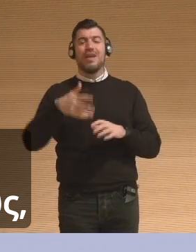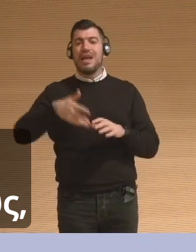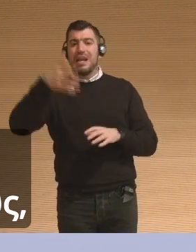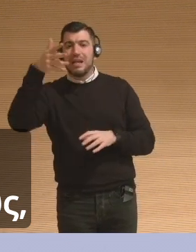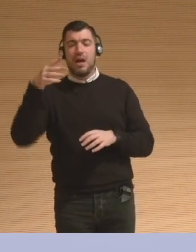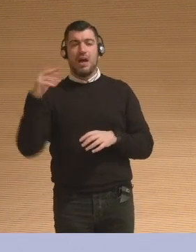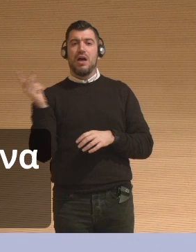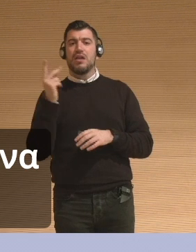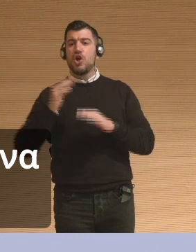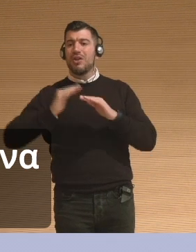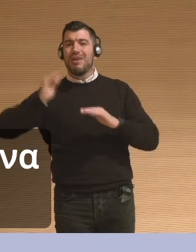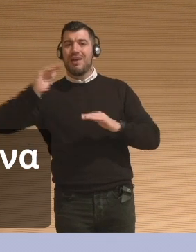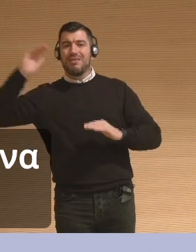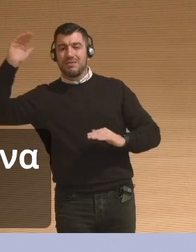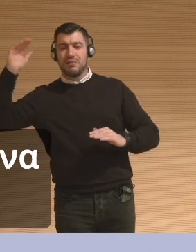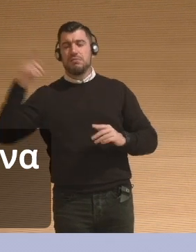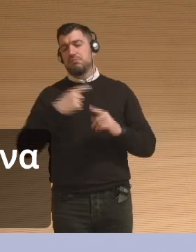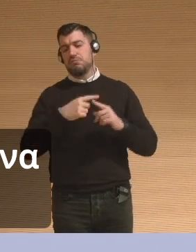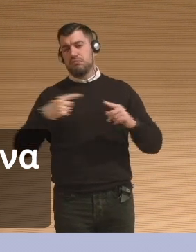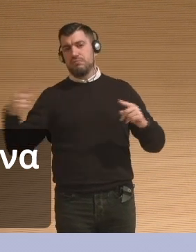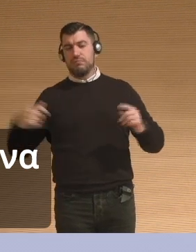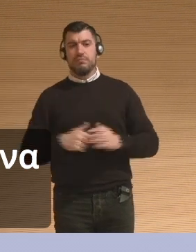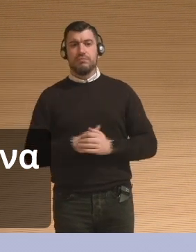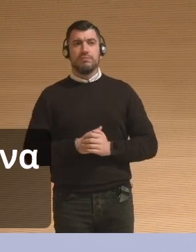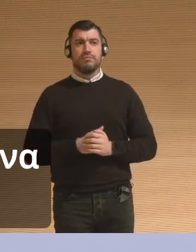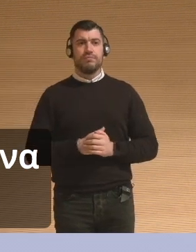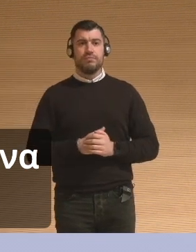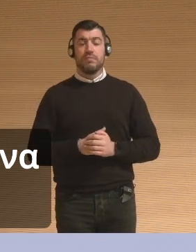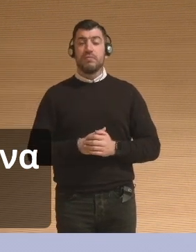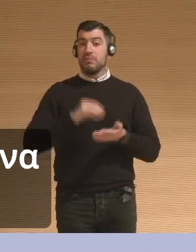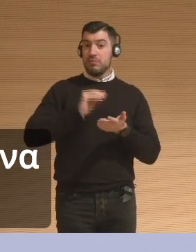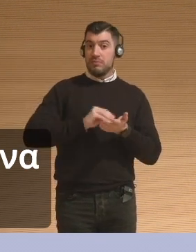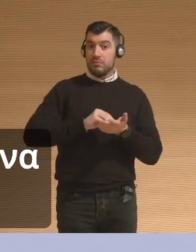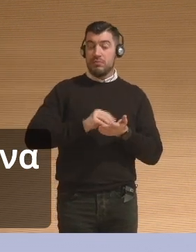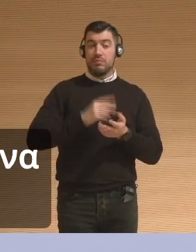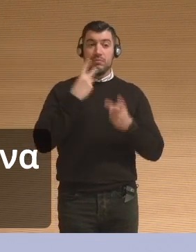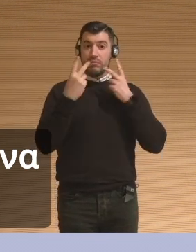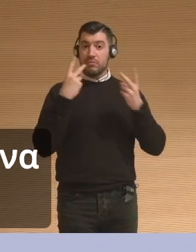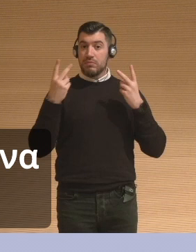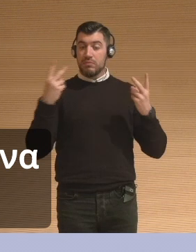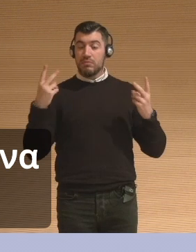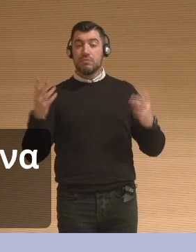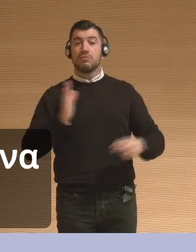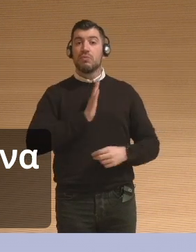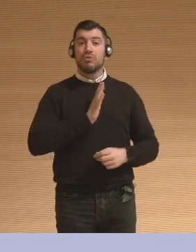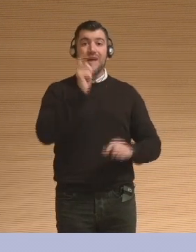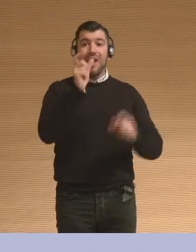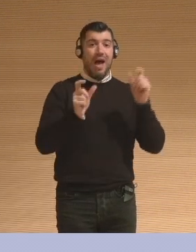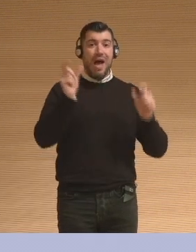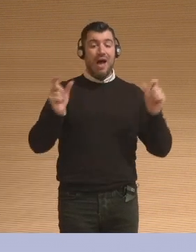socio-demographic backgrounds, engaging in cultural activities continue to reduce the incidence of